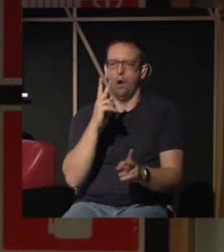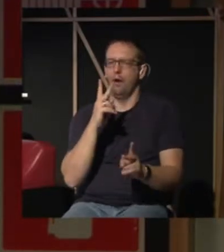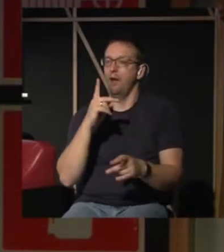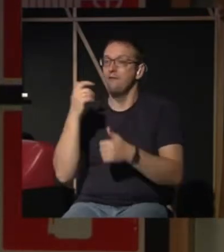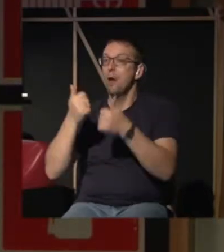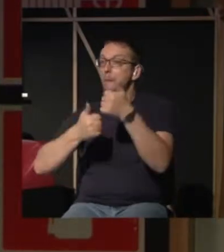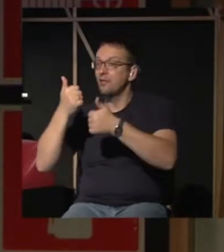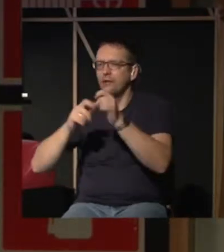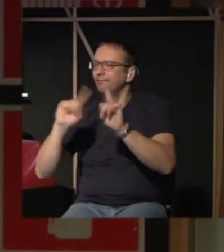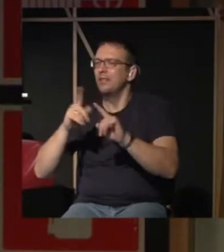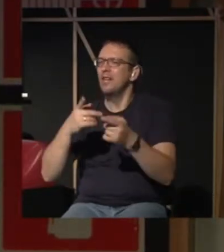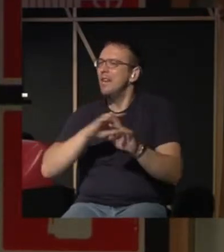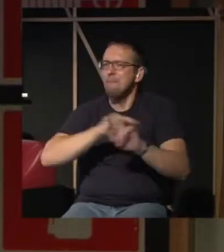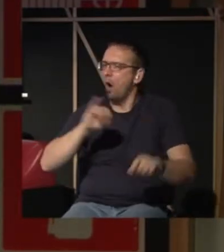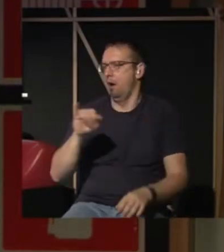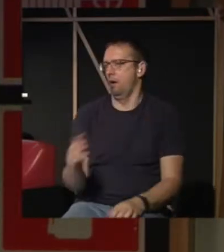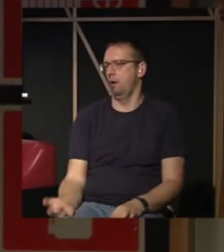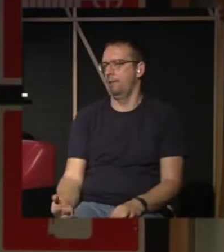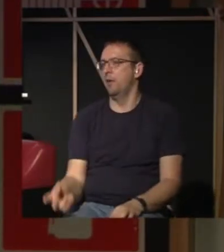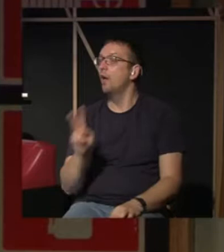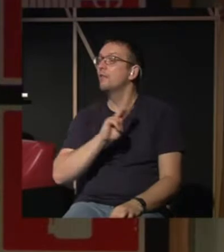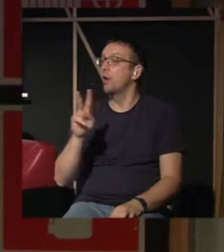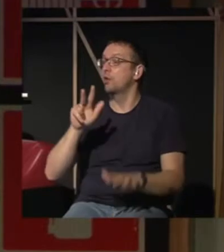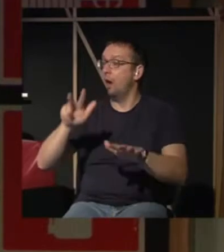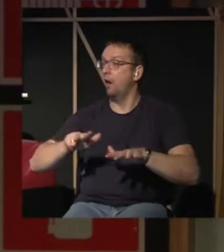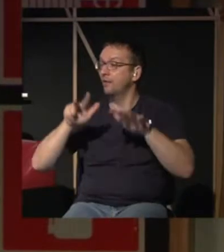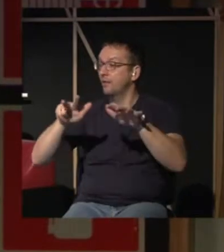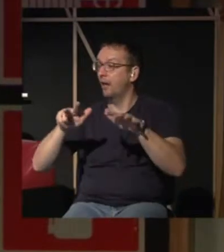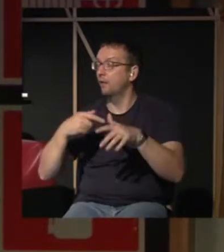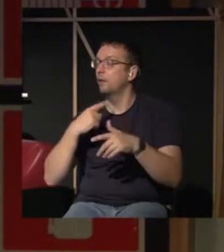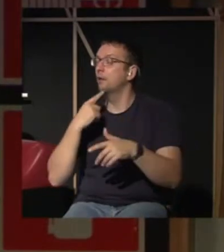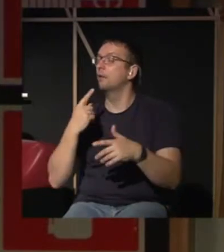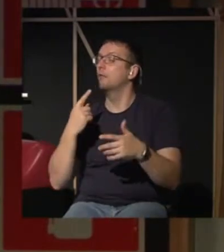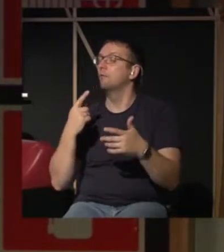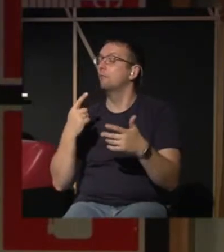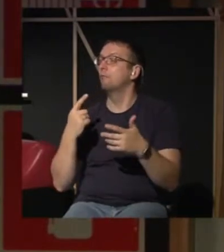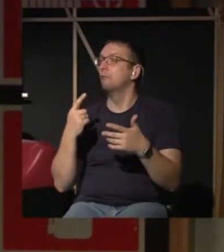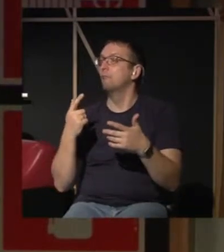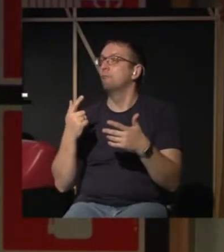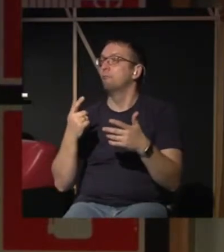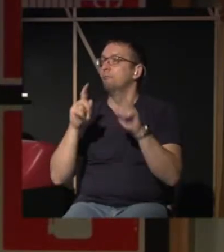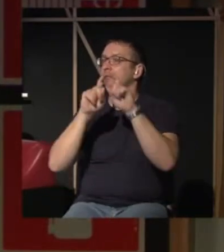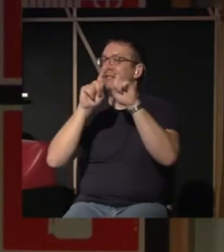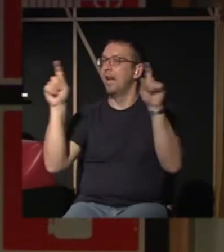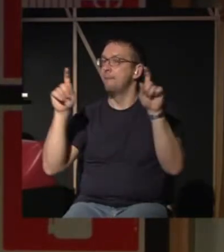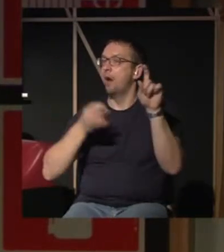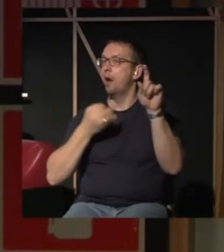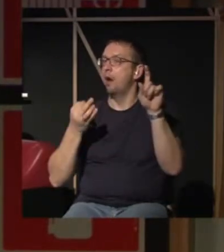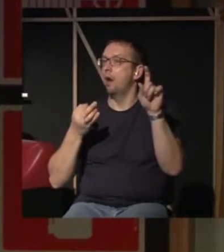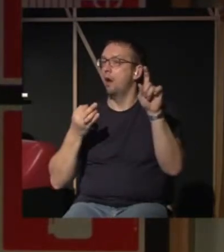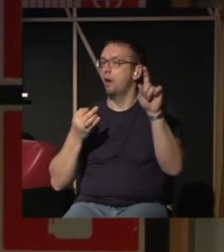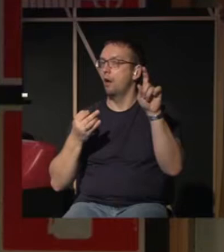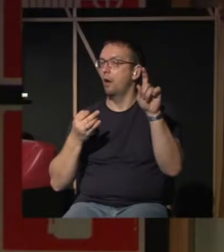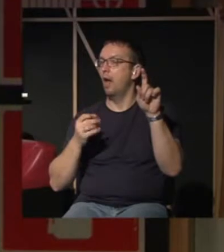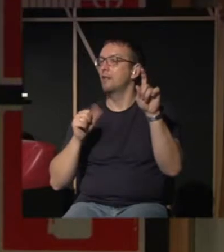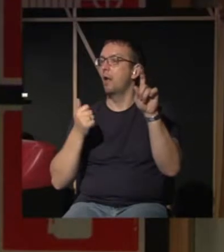comprehensive monitoring of decent work conditions for construction workers. If I have whet your appetite for any